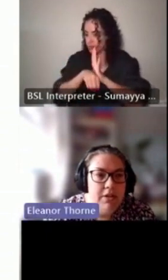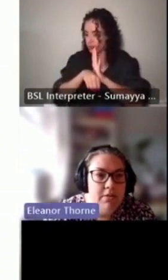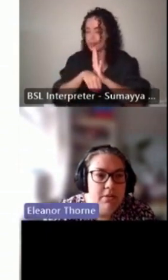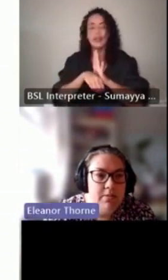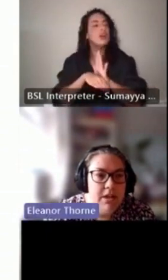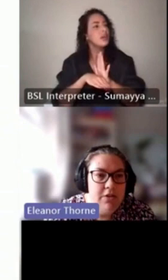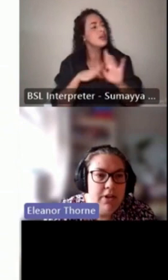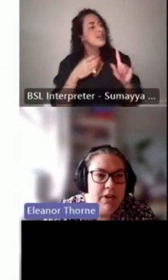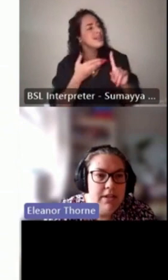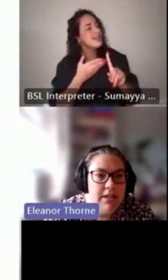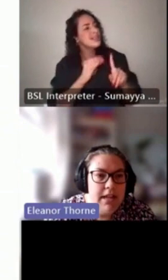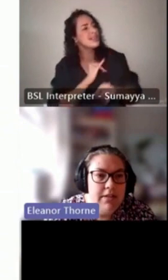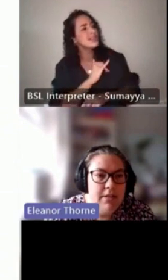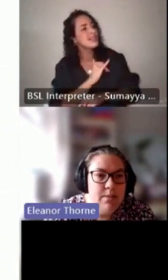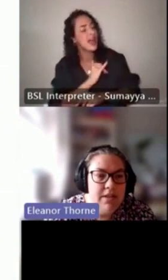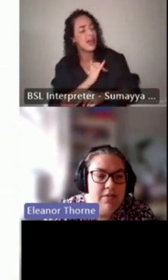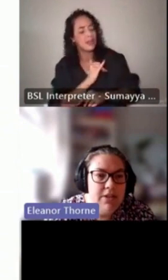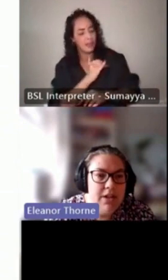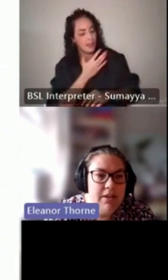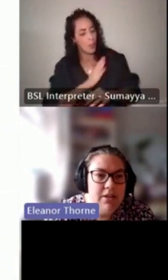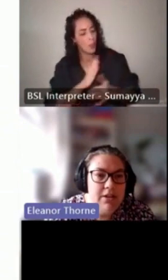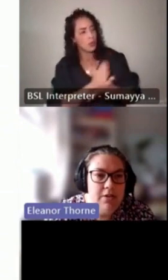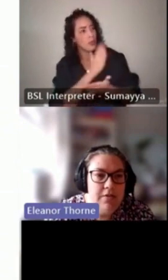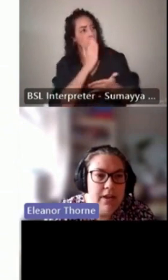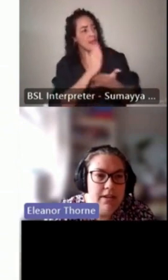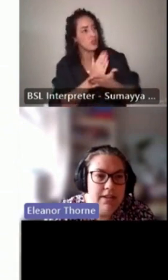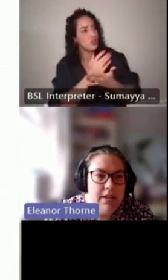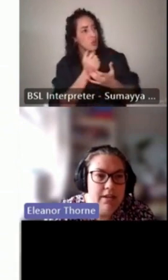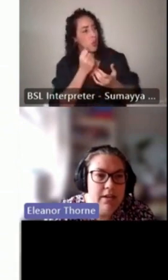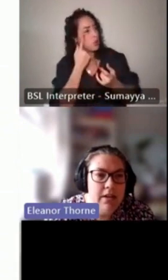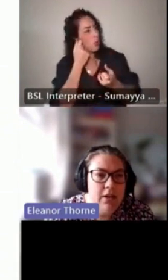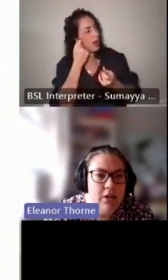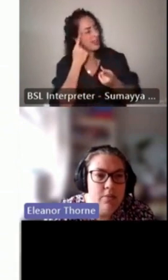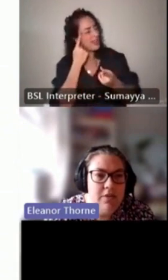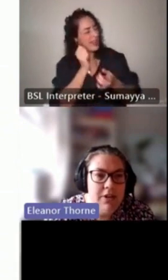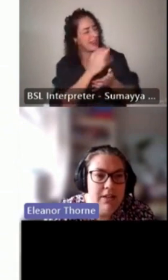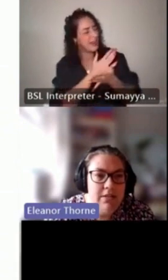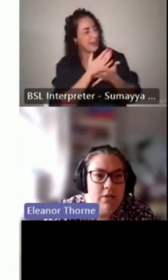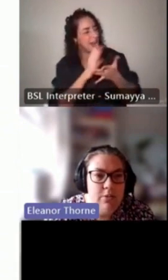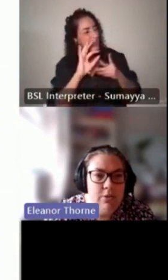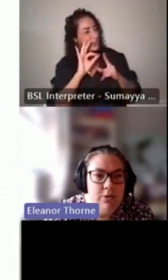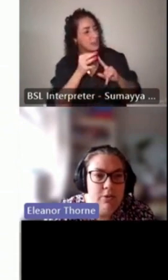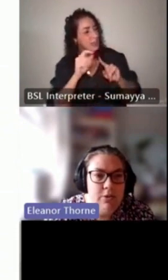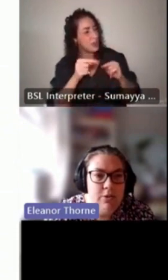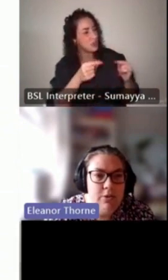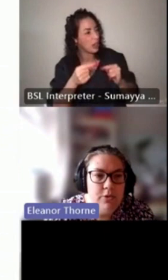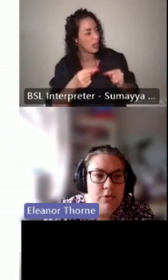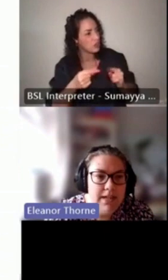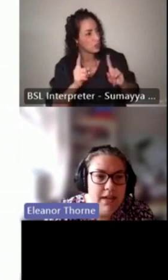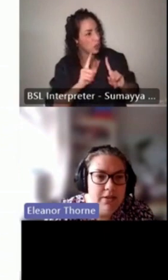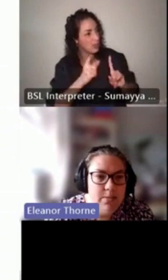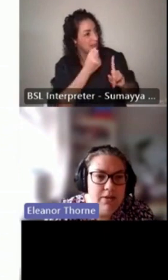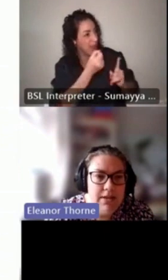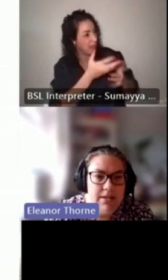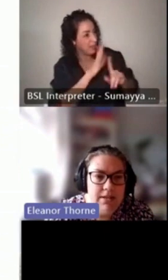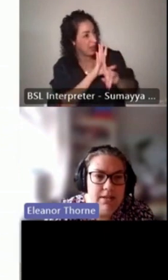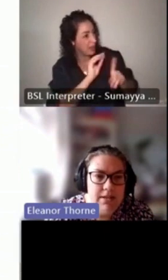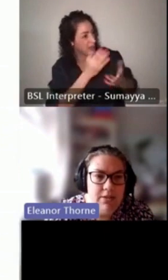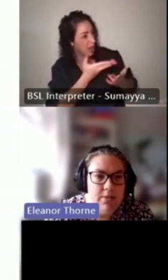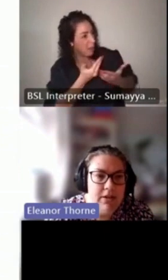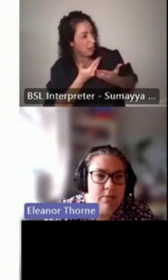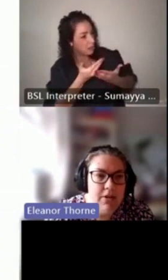too. I just want to make sure I understand the specific challenges you're facing. Can you provide examples or share more details